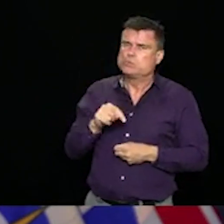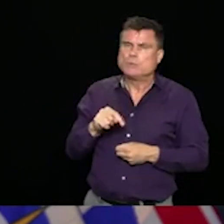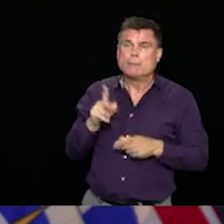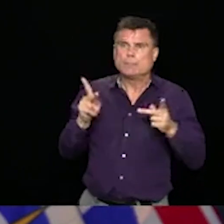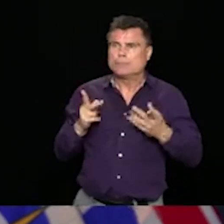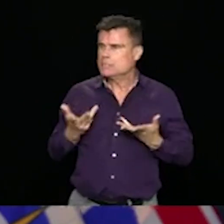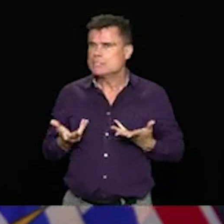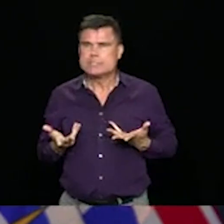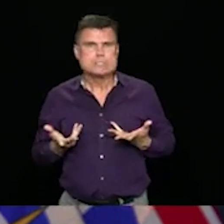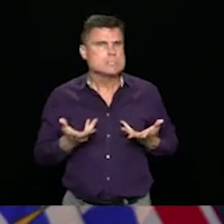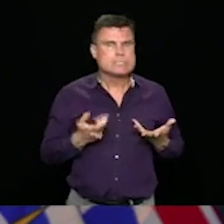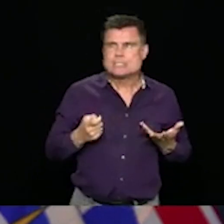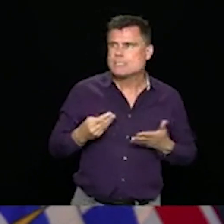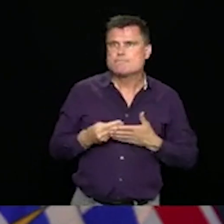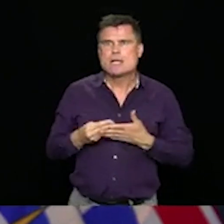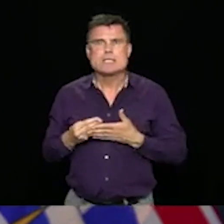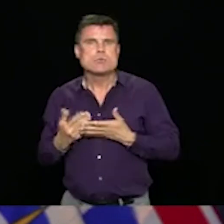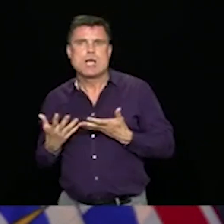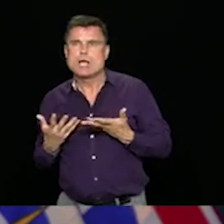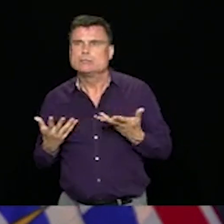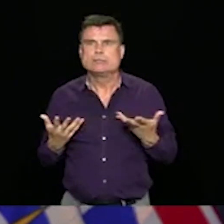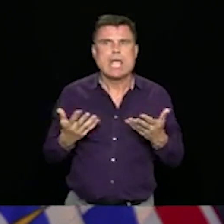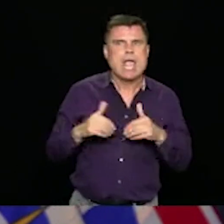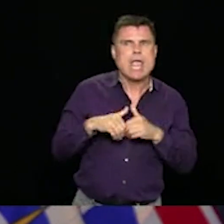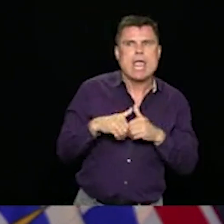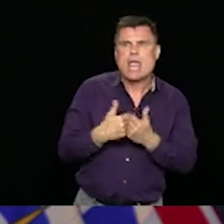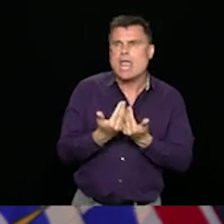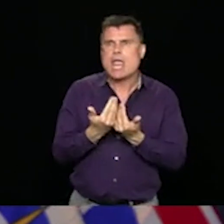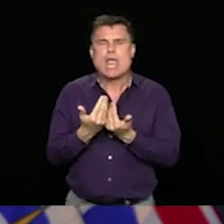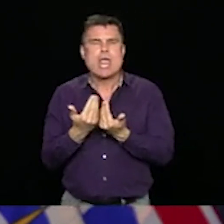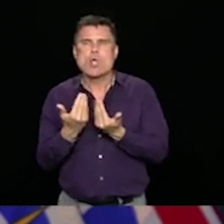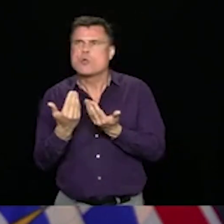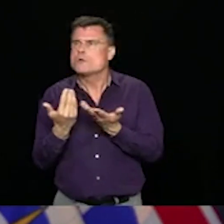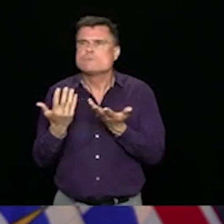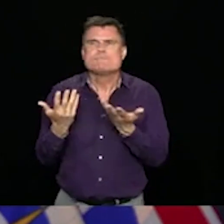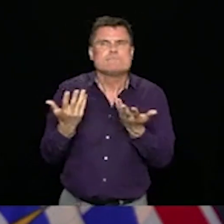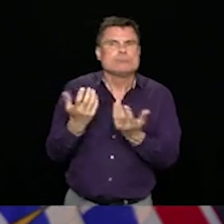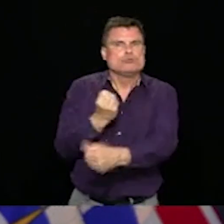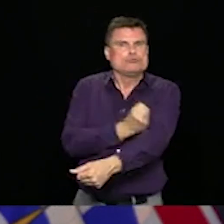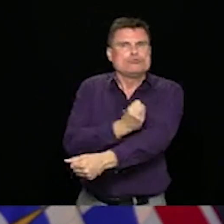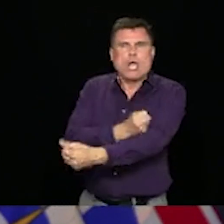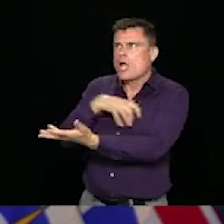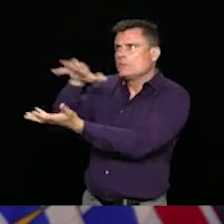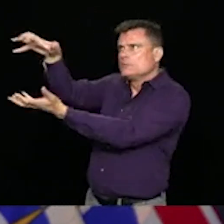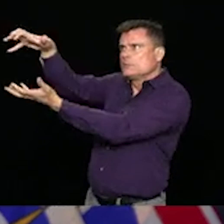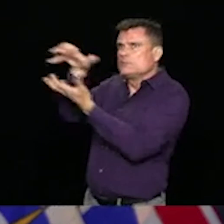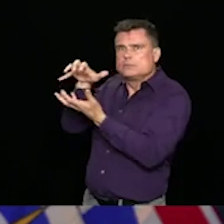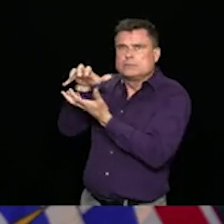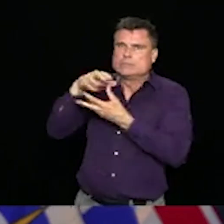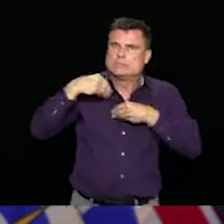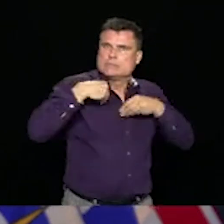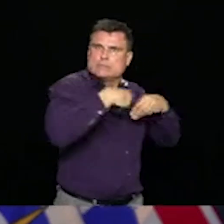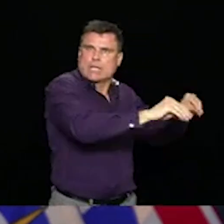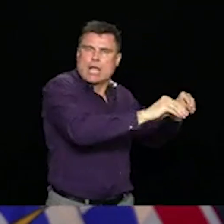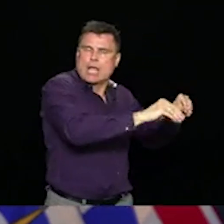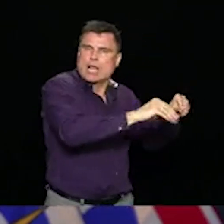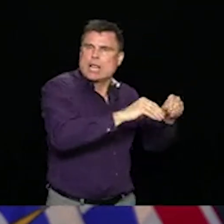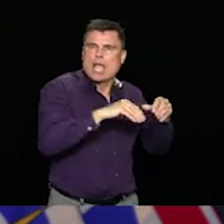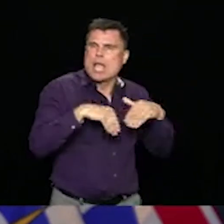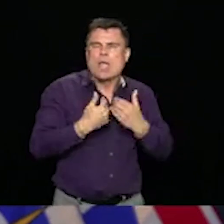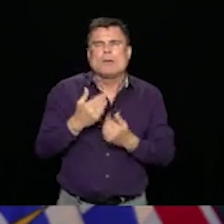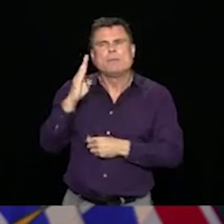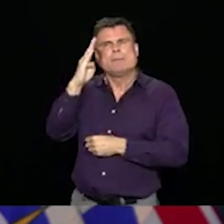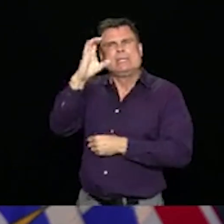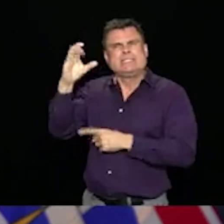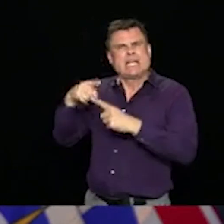on drugs and that. What specifically can the province do to curb this problem?